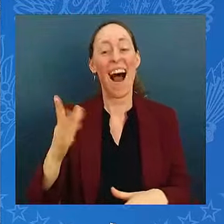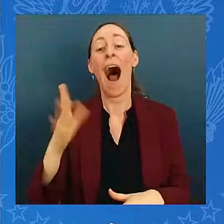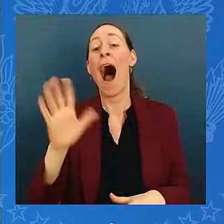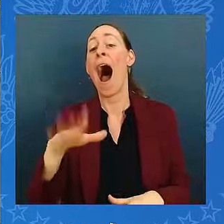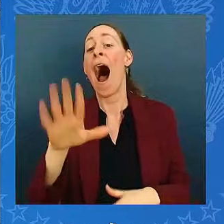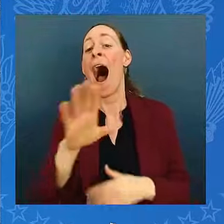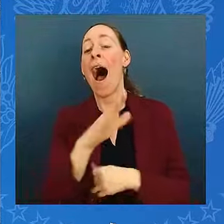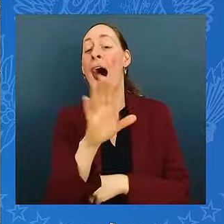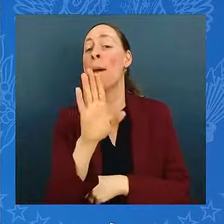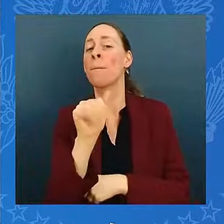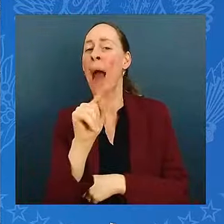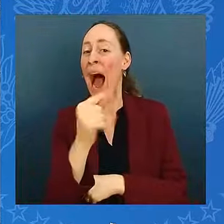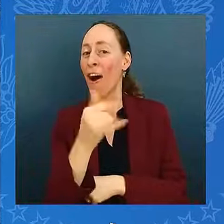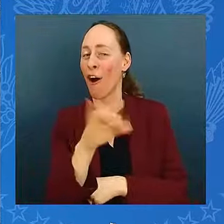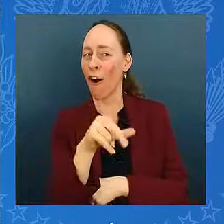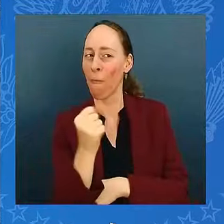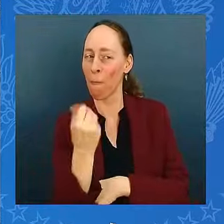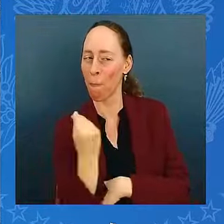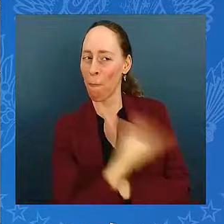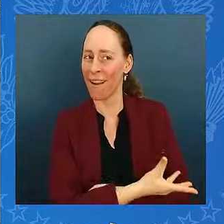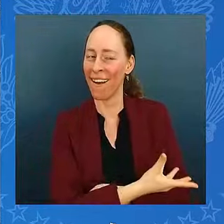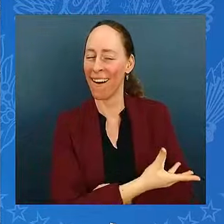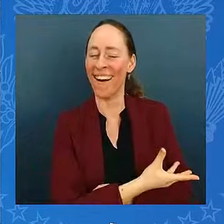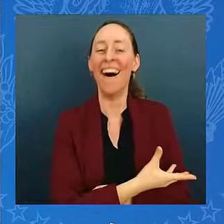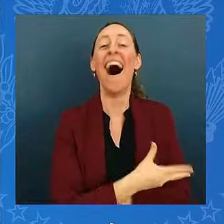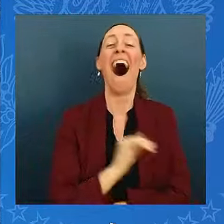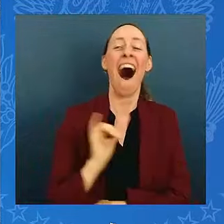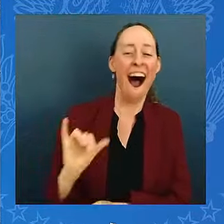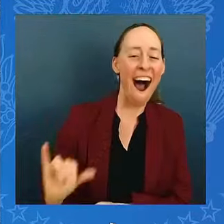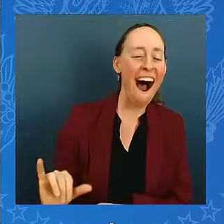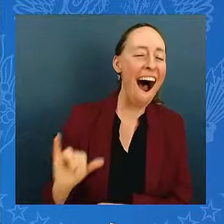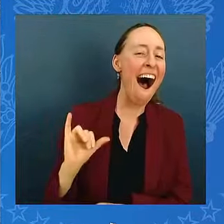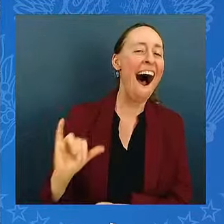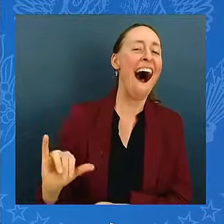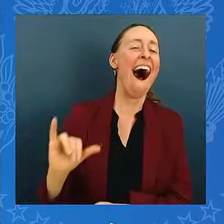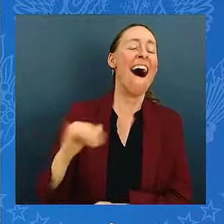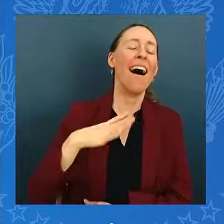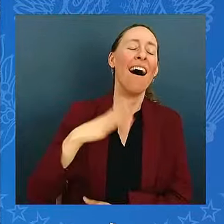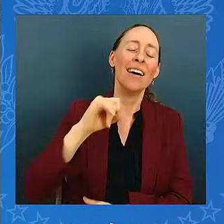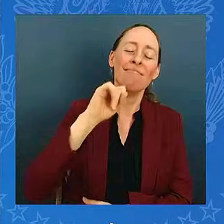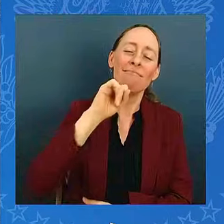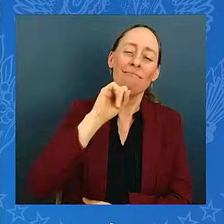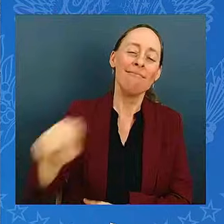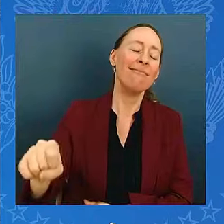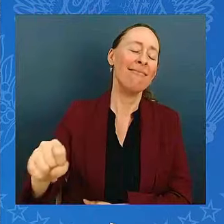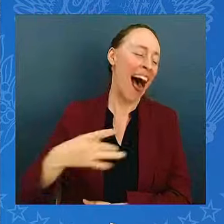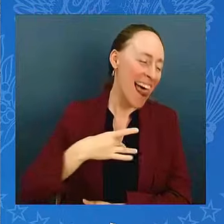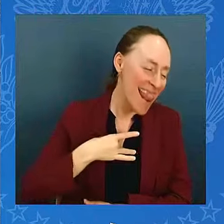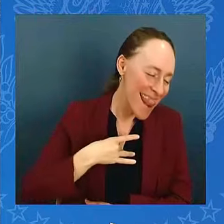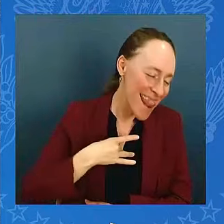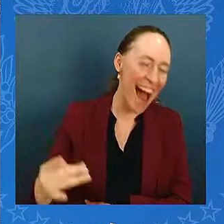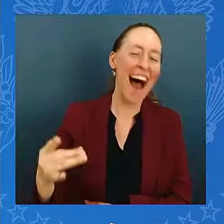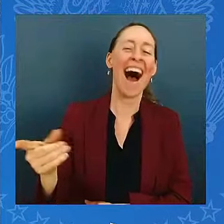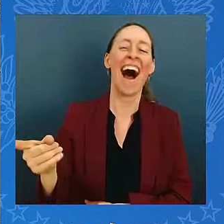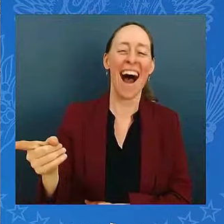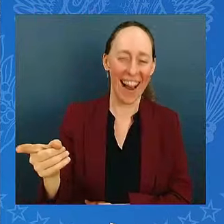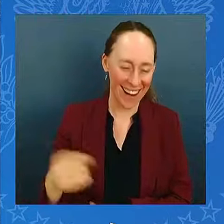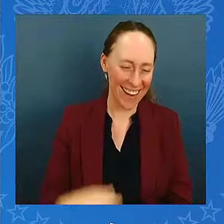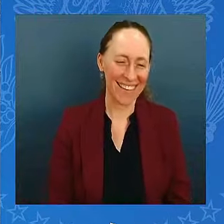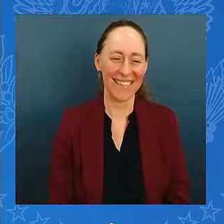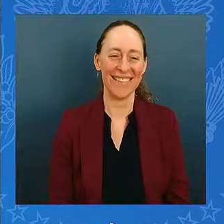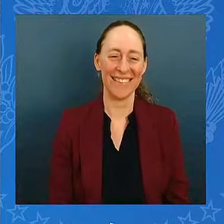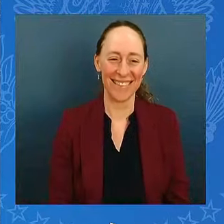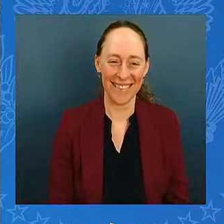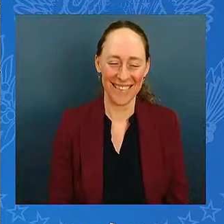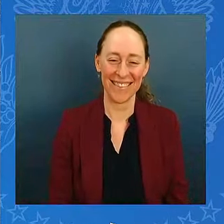I like that. Look, I'm going to turn it over to the top bat. No, the top. Tally. Last year's